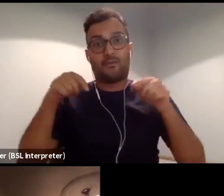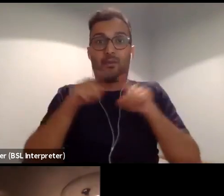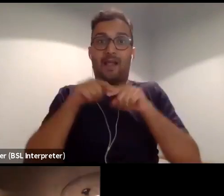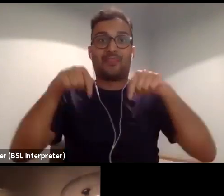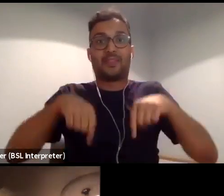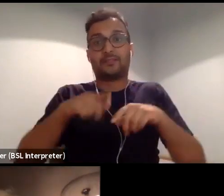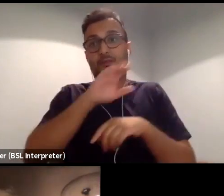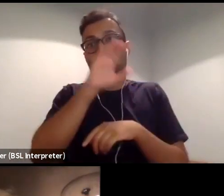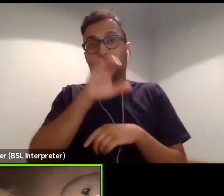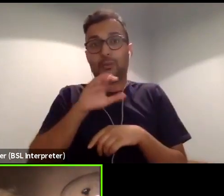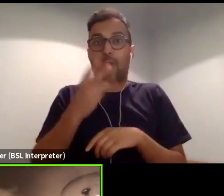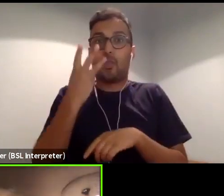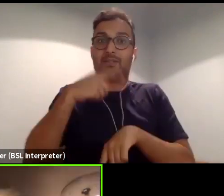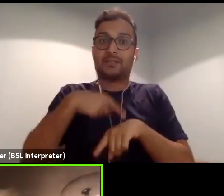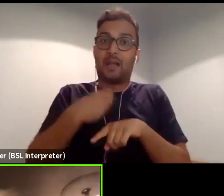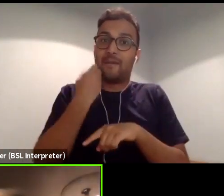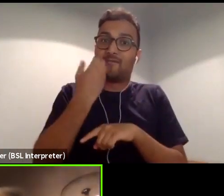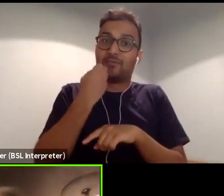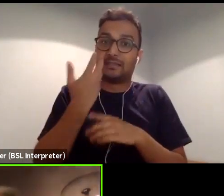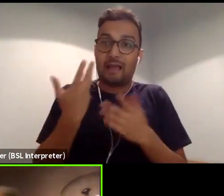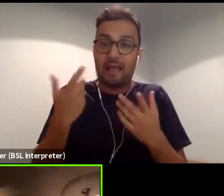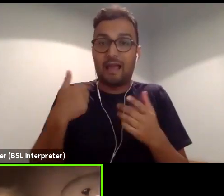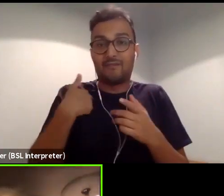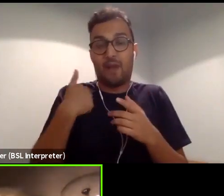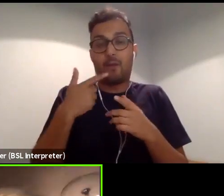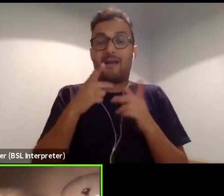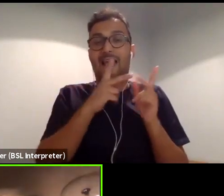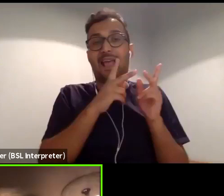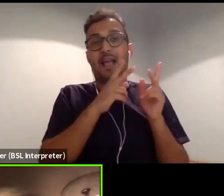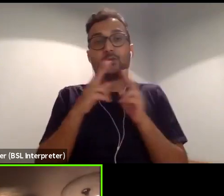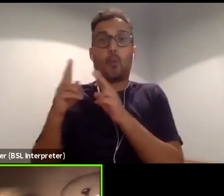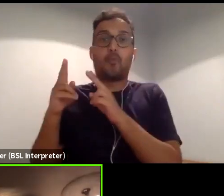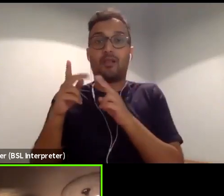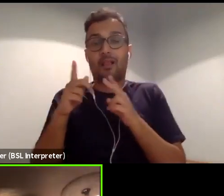mad by Zoom, but where would we be without it?